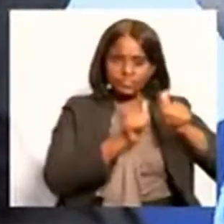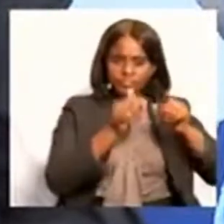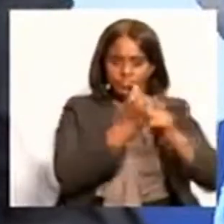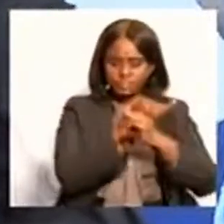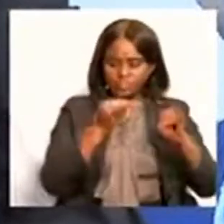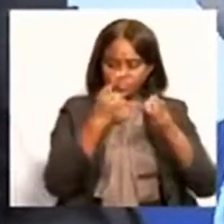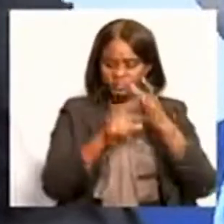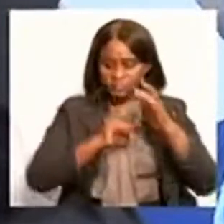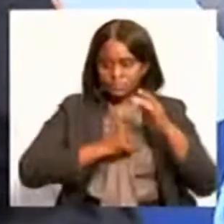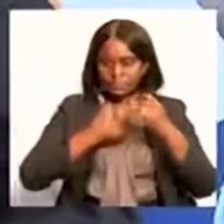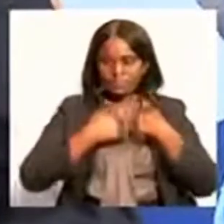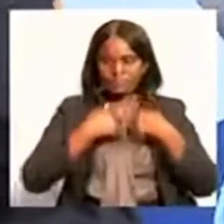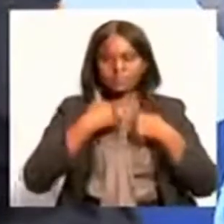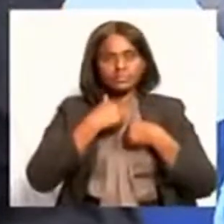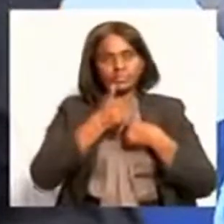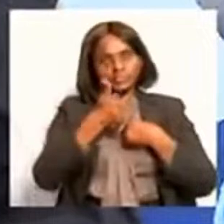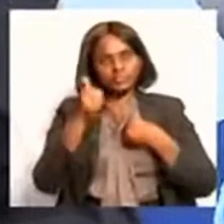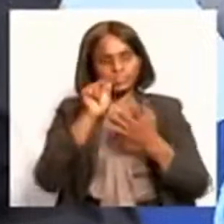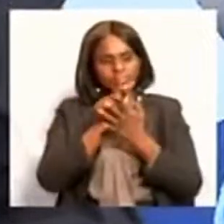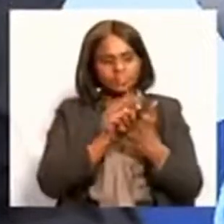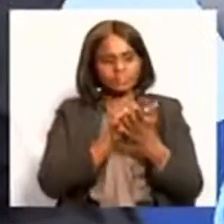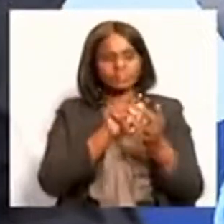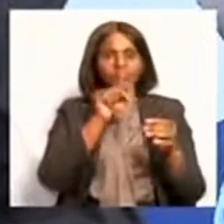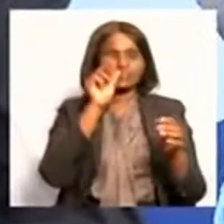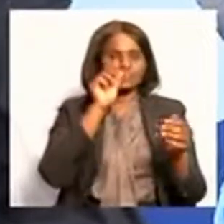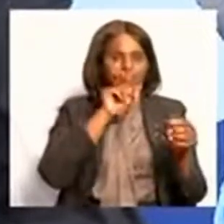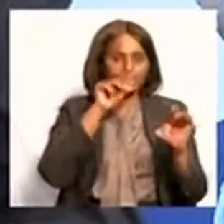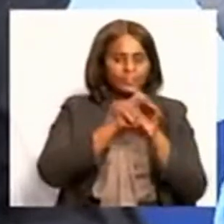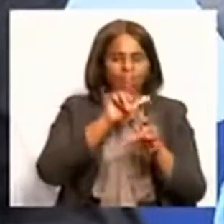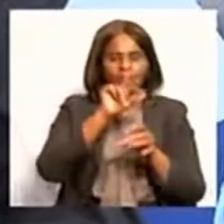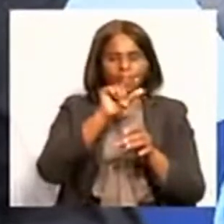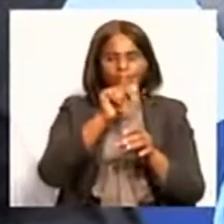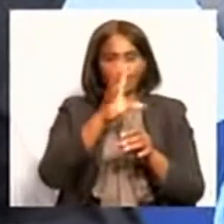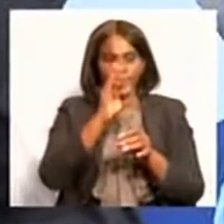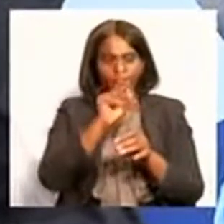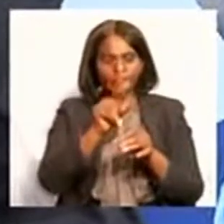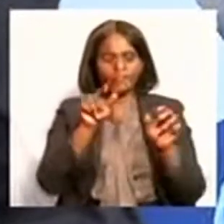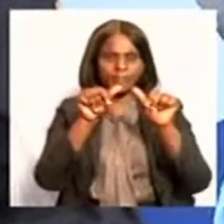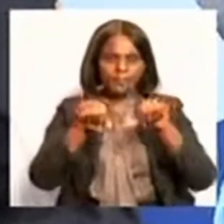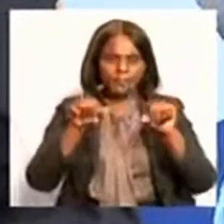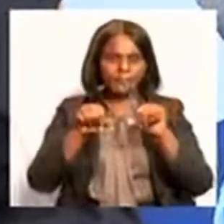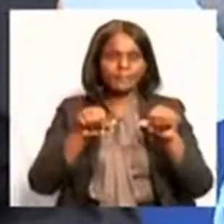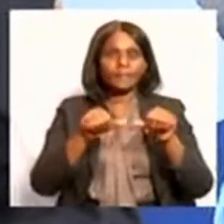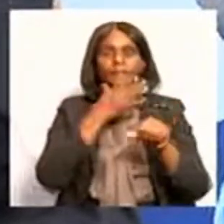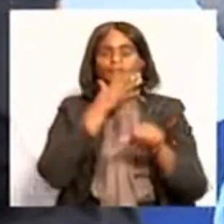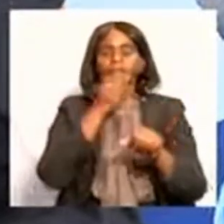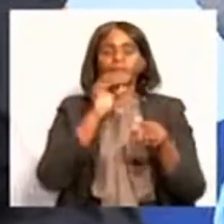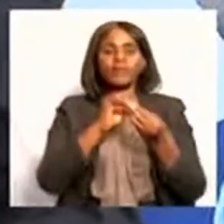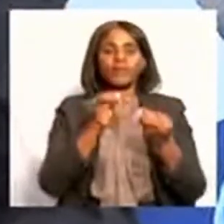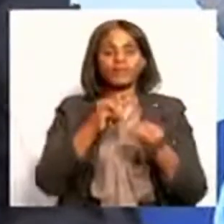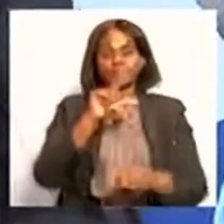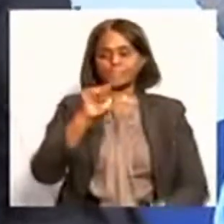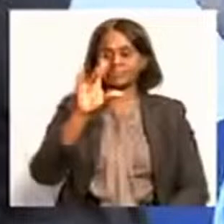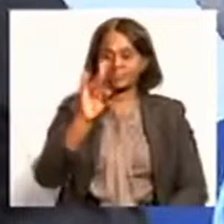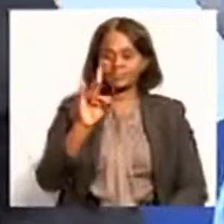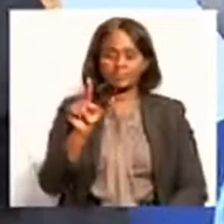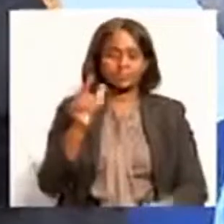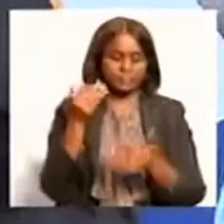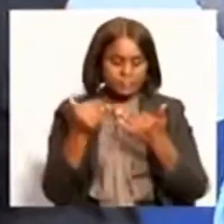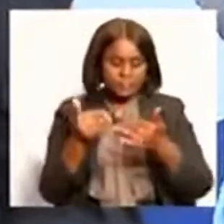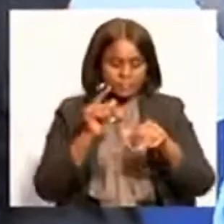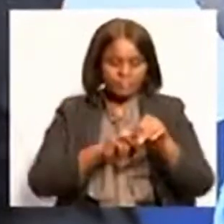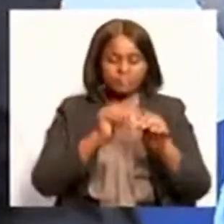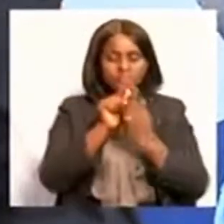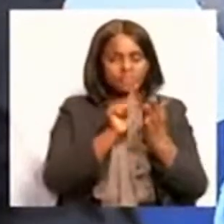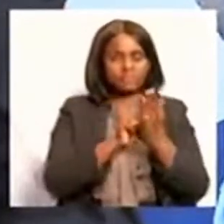that we are lacking, there's also another act that was passed in 2016, which is called the State Audit Commission Act number 27. So the moment that act